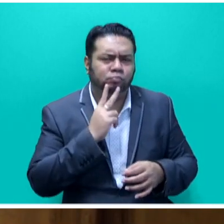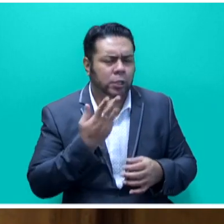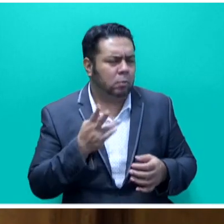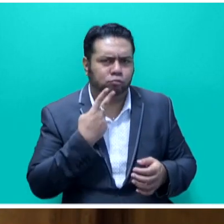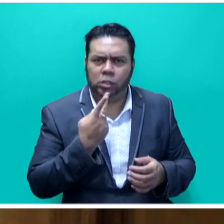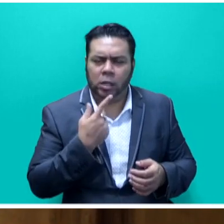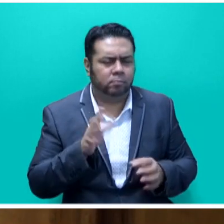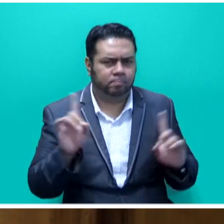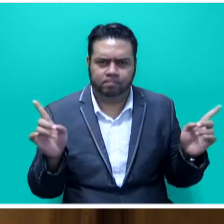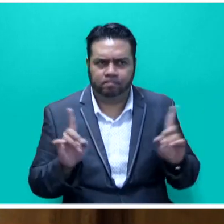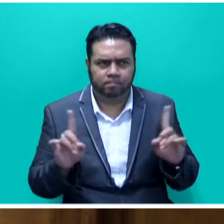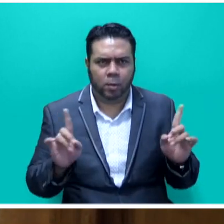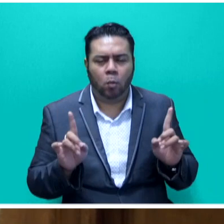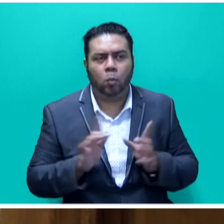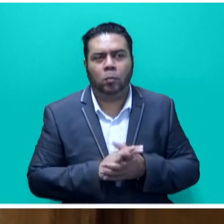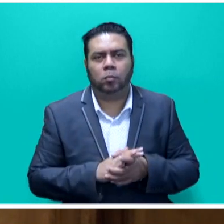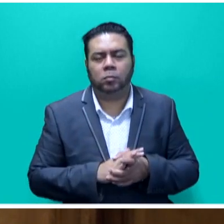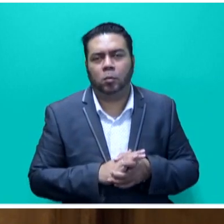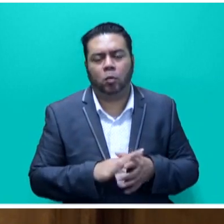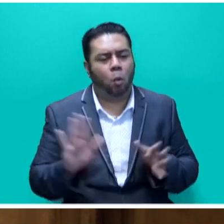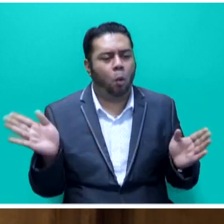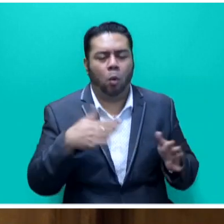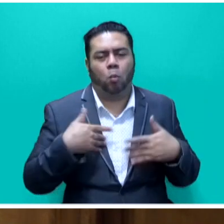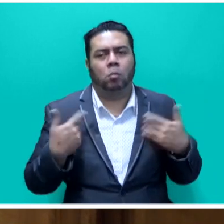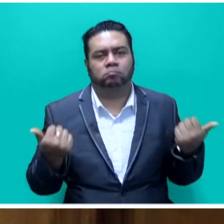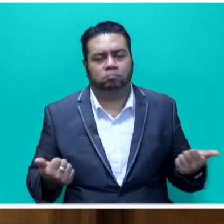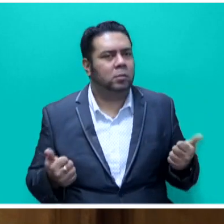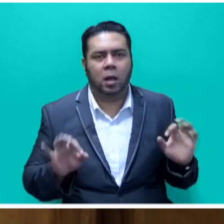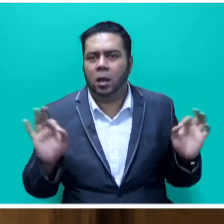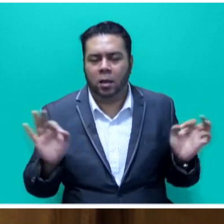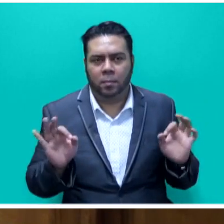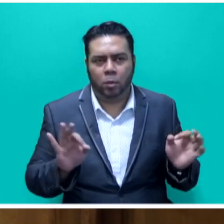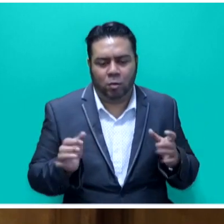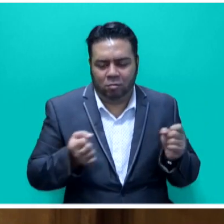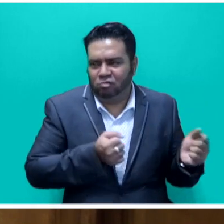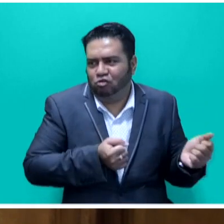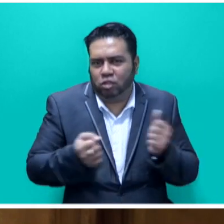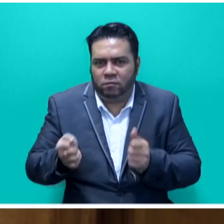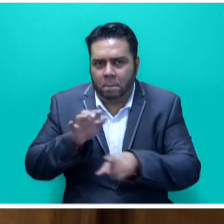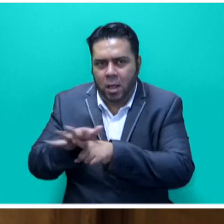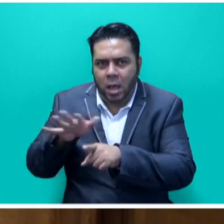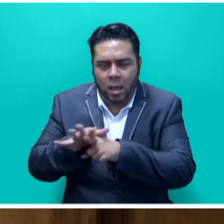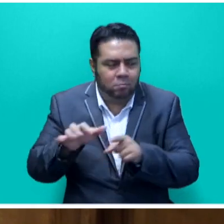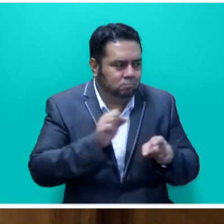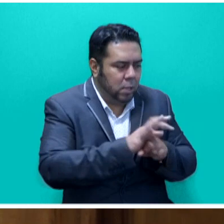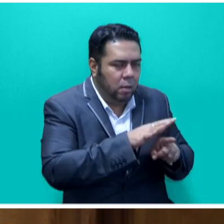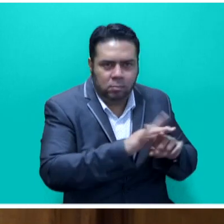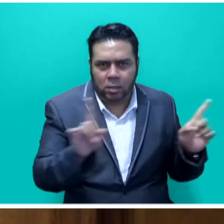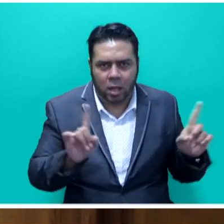well. Let's not pretend that shifting blame on each other will fix what awaits us in the near